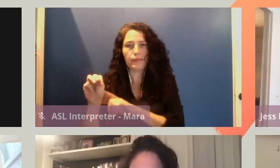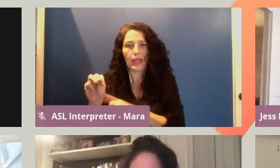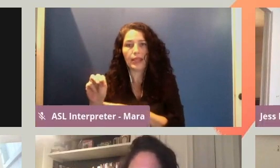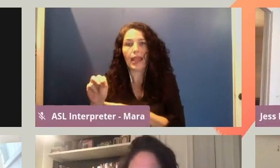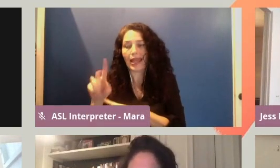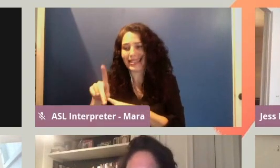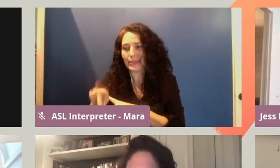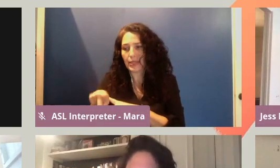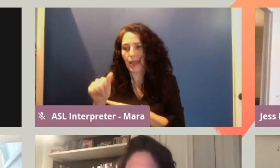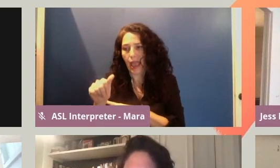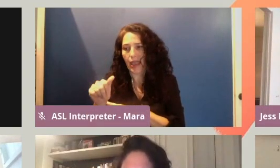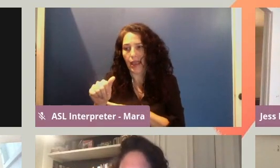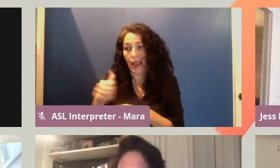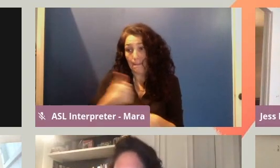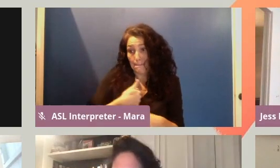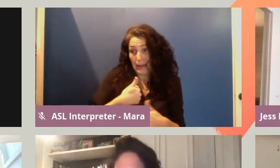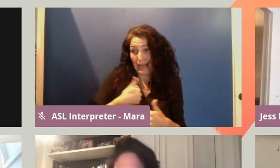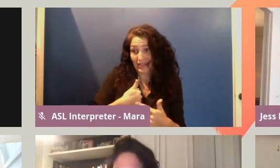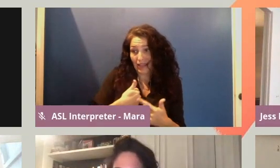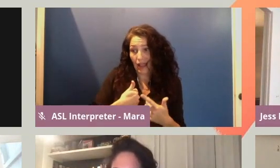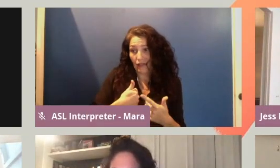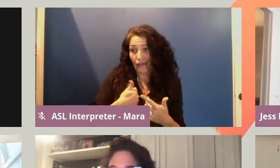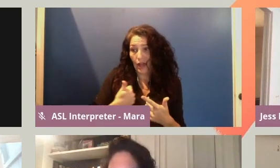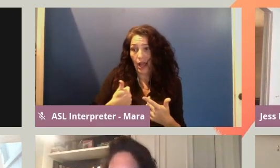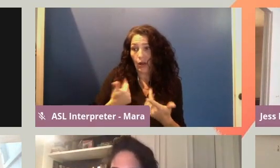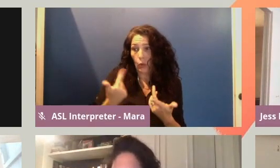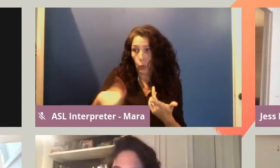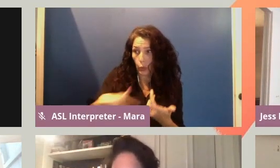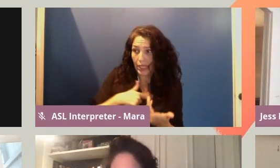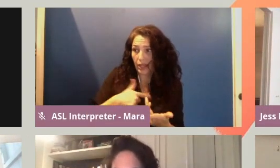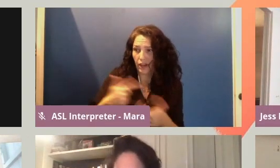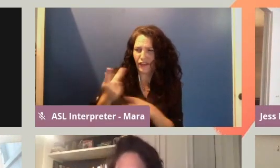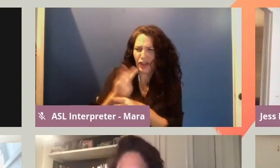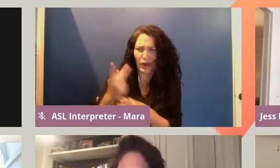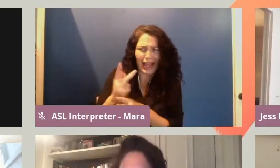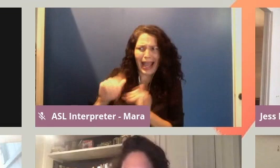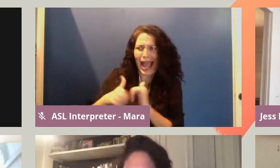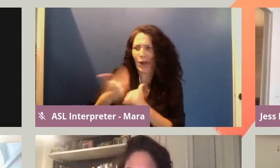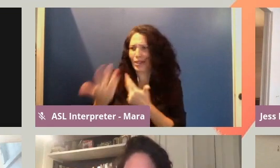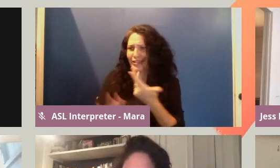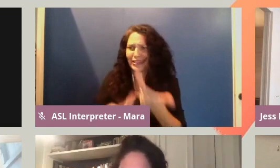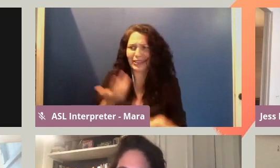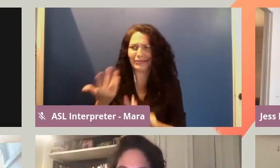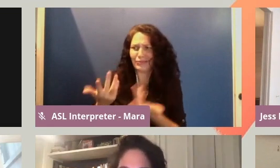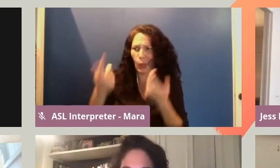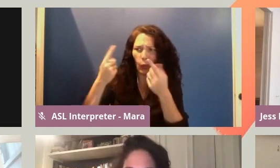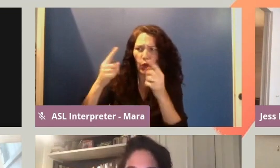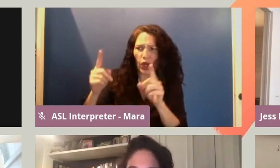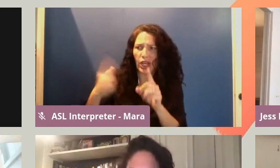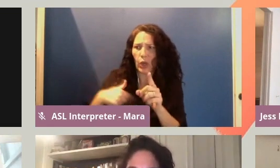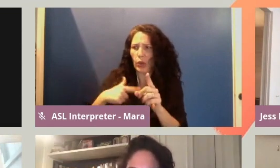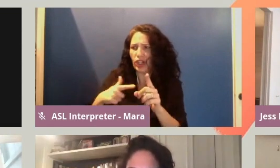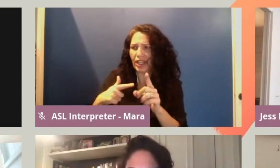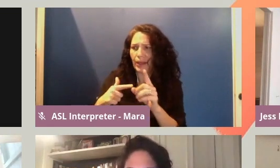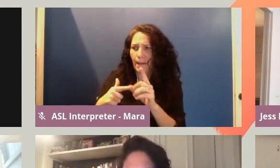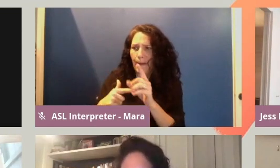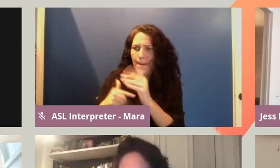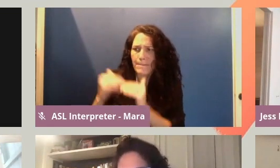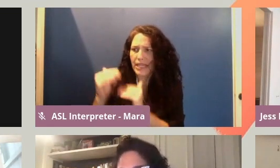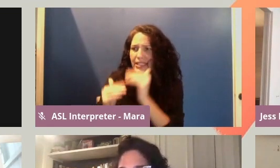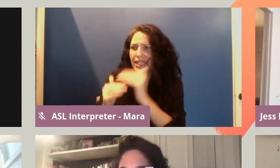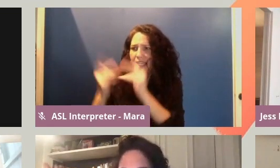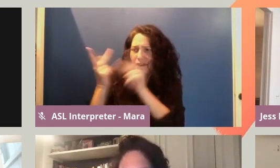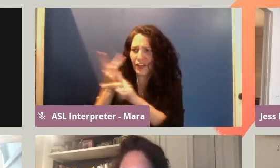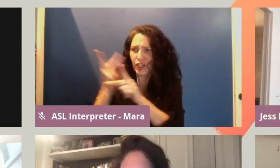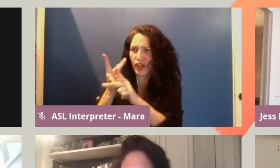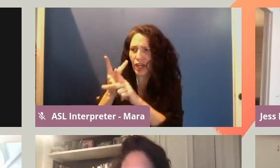trying to figure out how does this all work when we're cobbling it together and building it as we go. And so I appreciated Chi-hui sort of